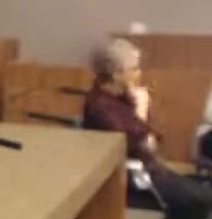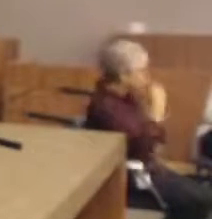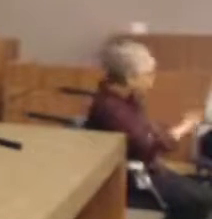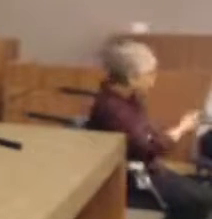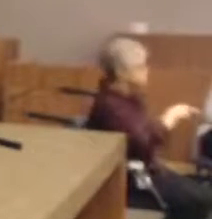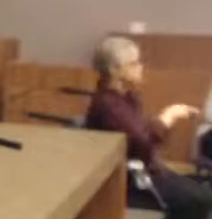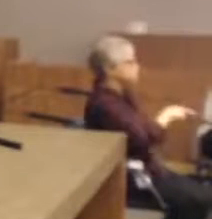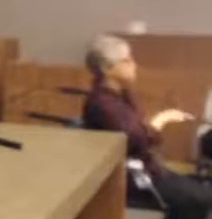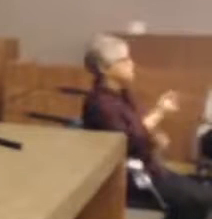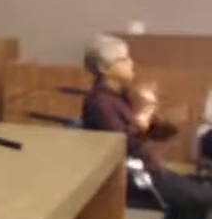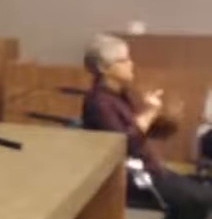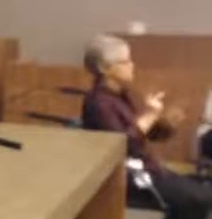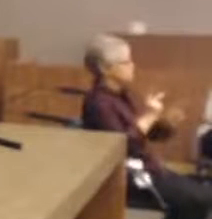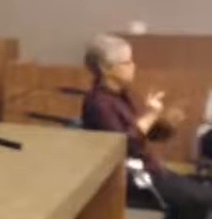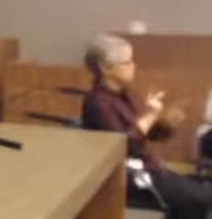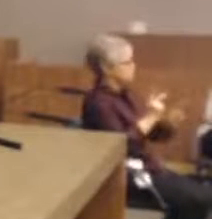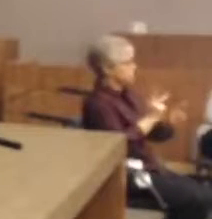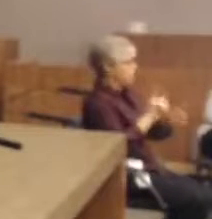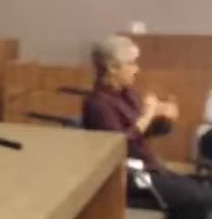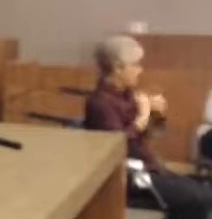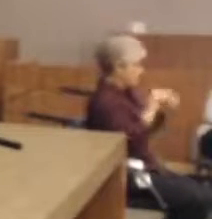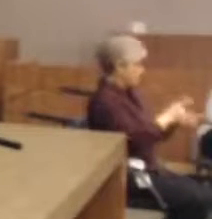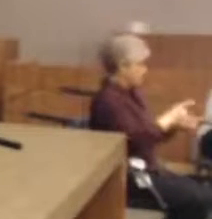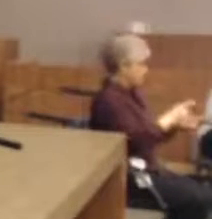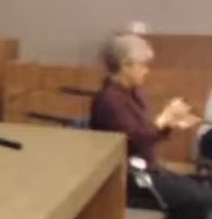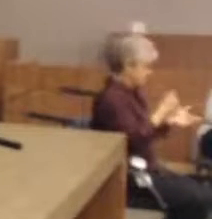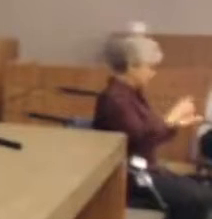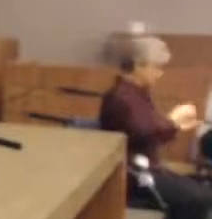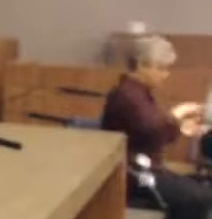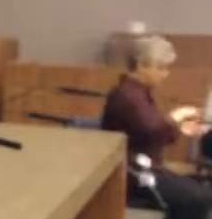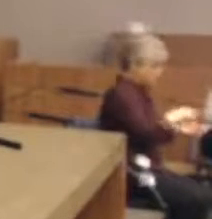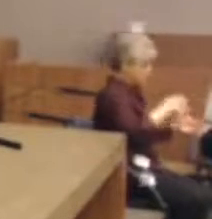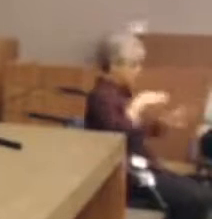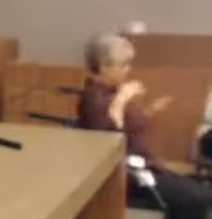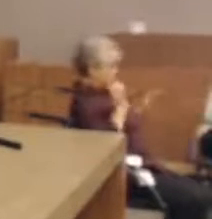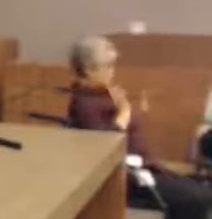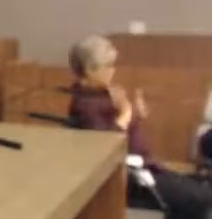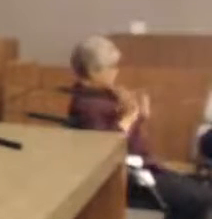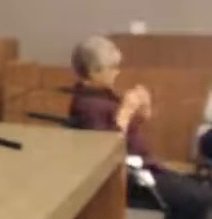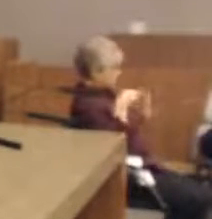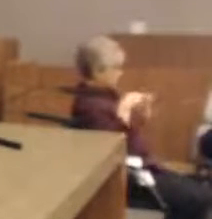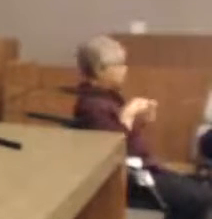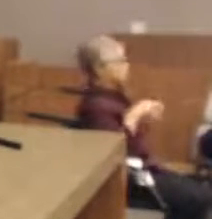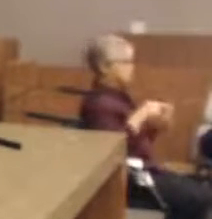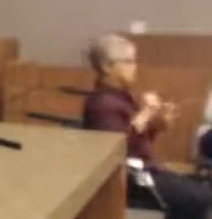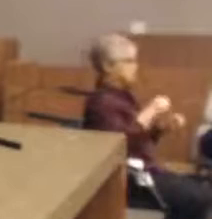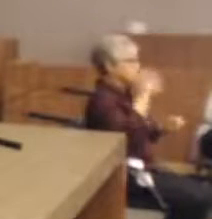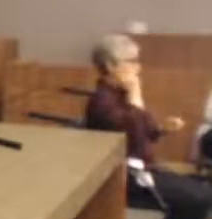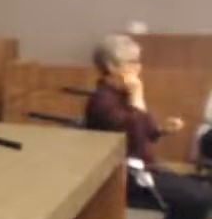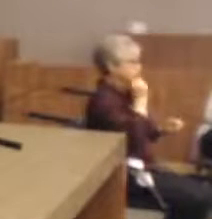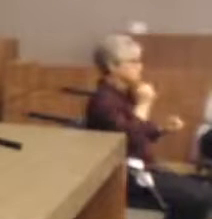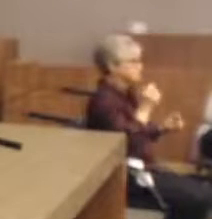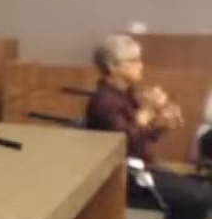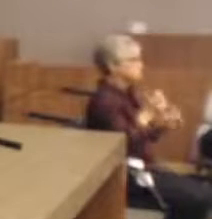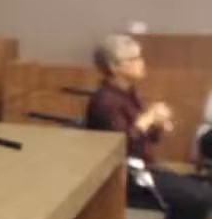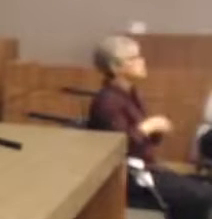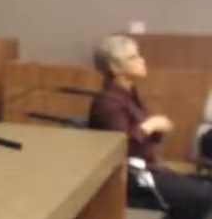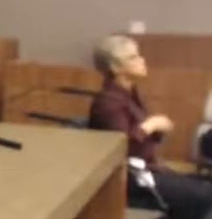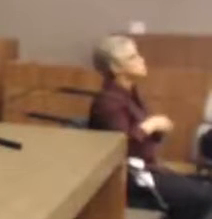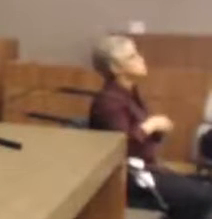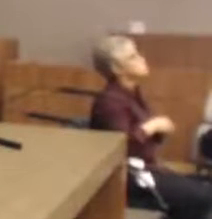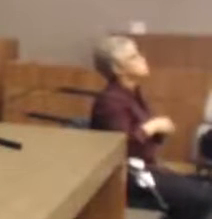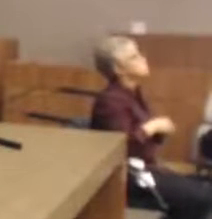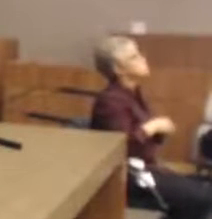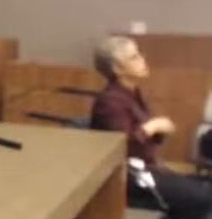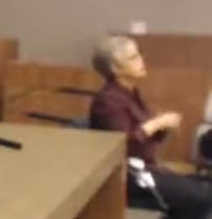are surrounded or affected by the trauma. They can also experience it. And then the last thing is it can be chronic or complex. So